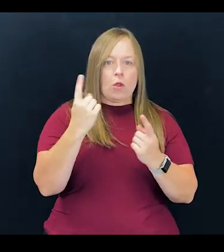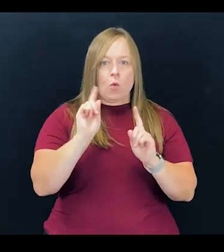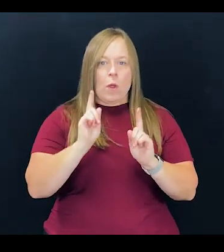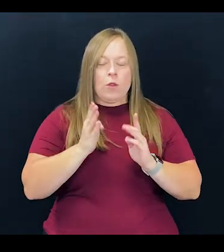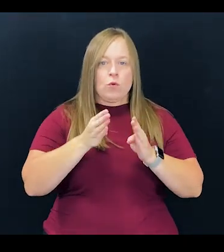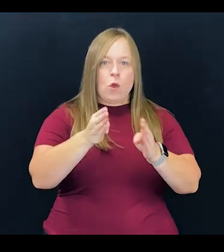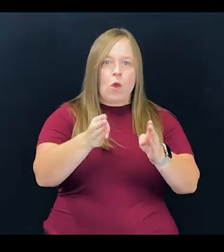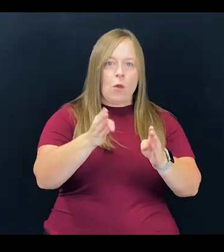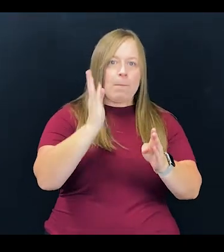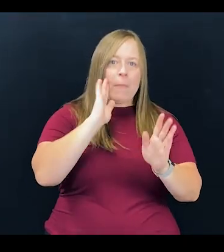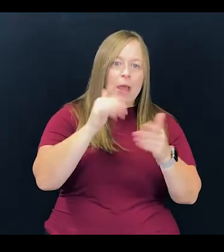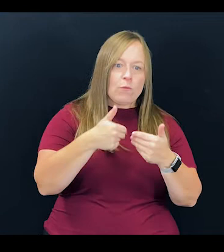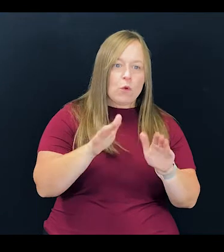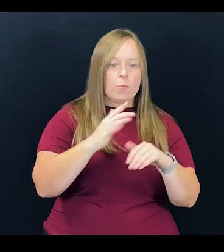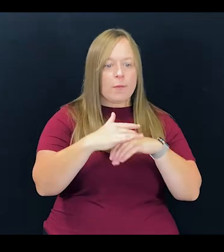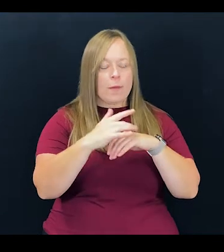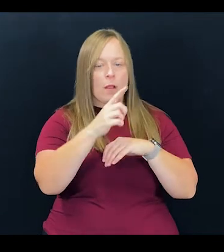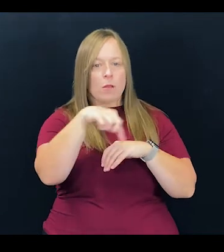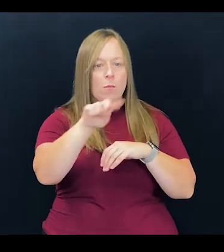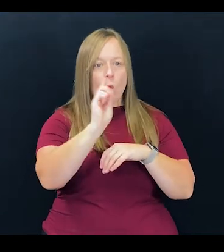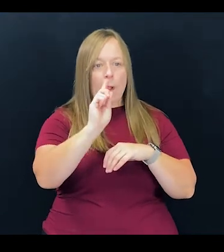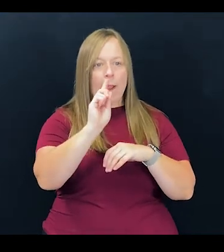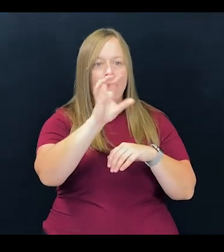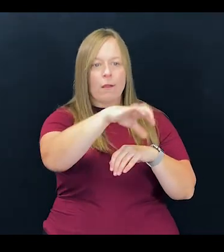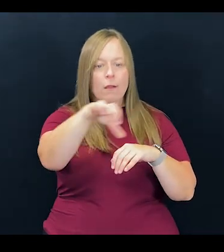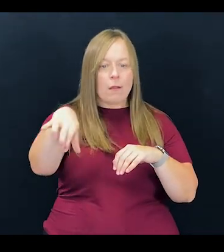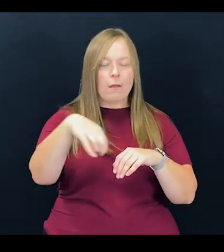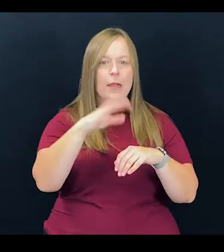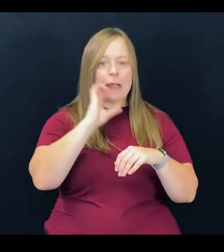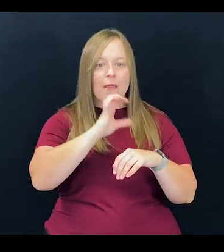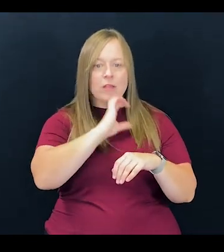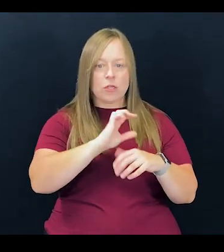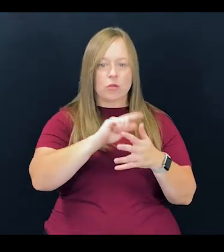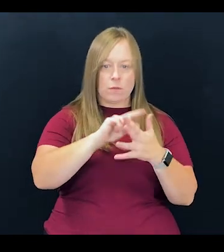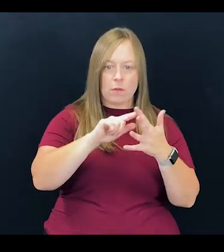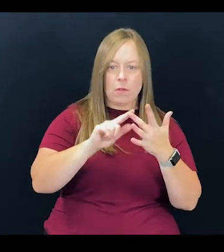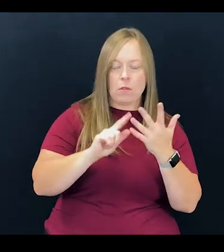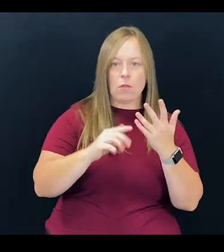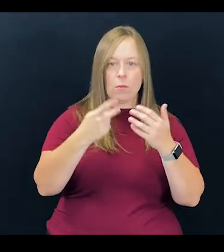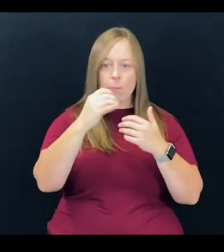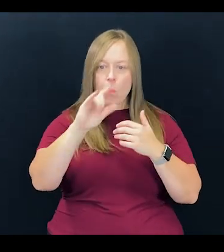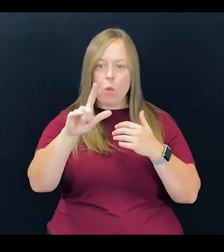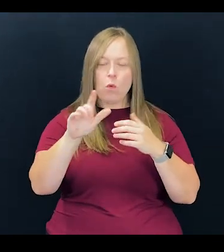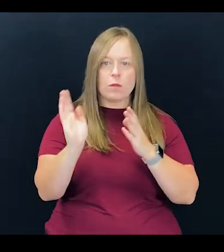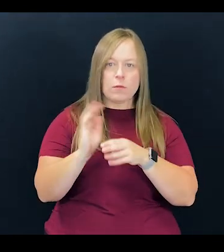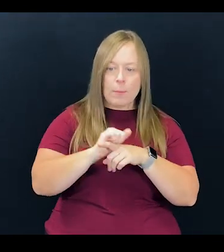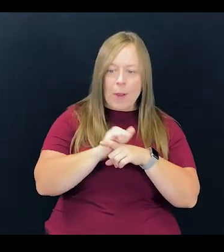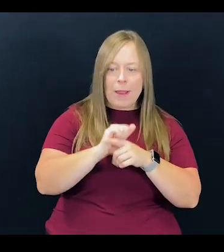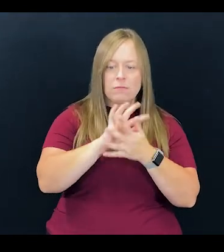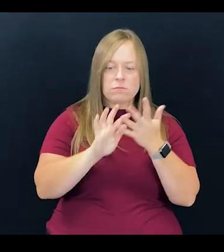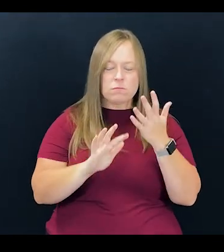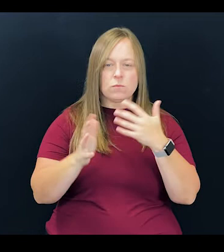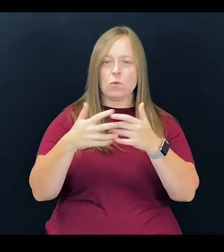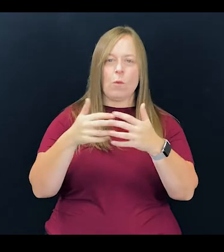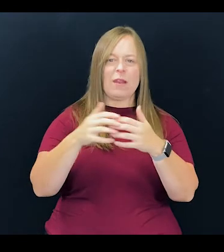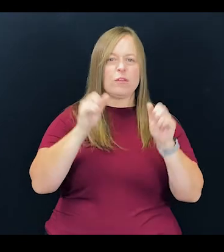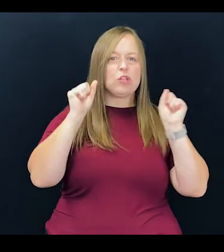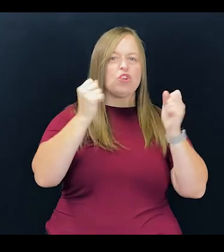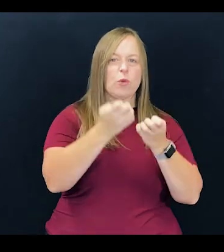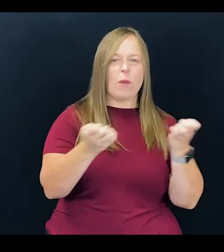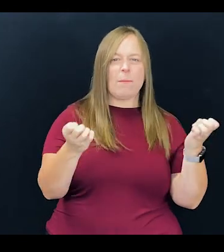to where you need to go, where are the bedrooms, where are the cafeterias, where's the pool to practice